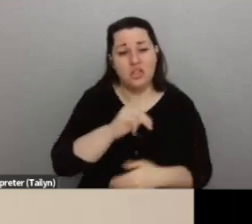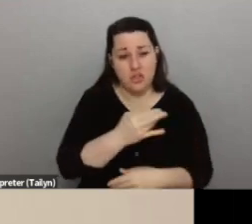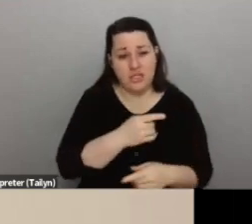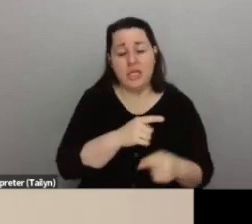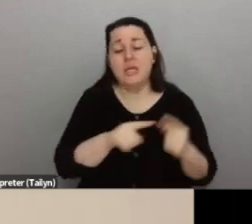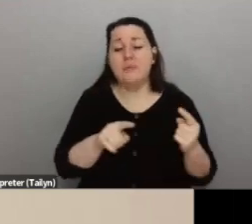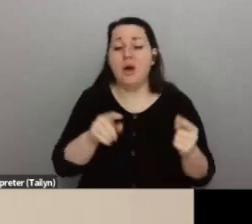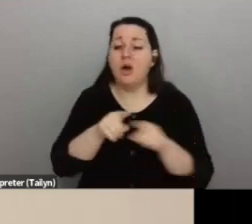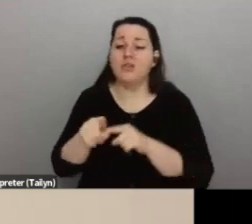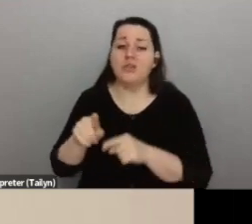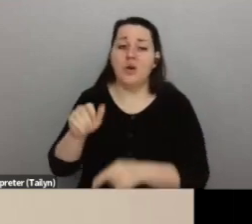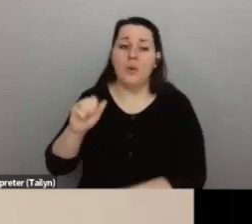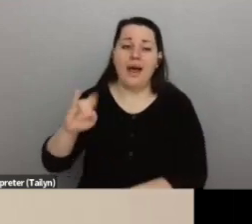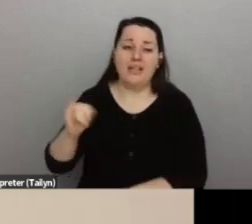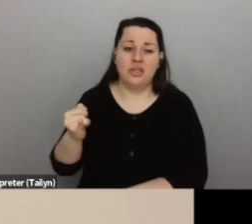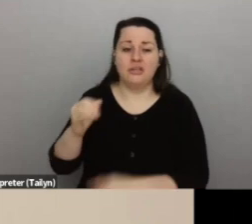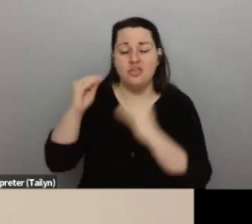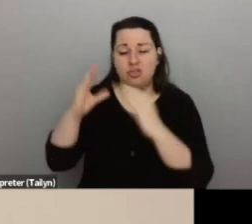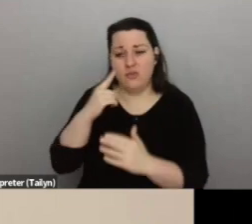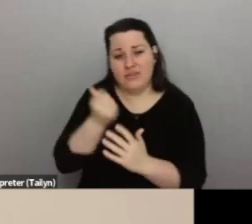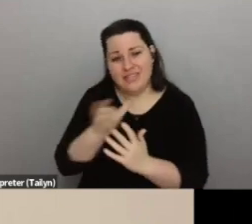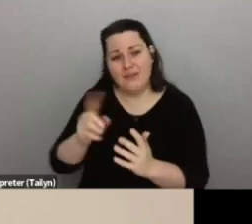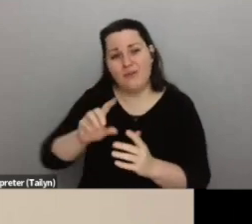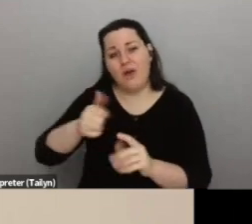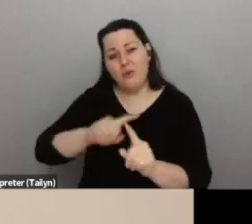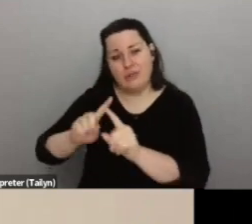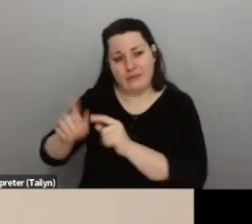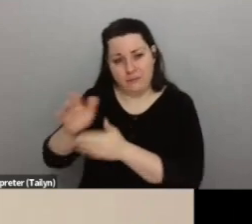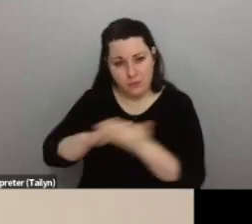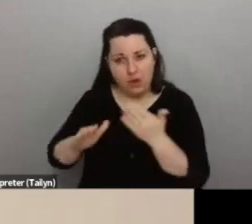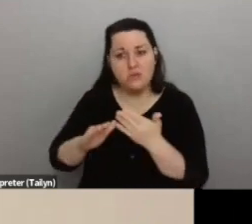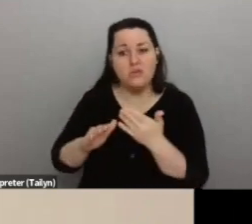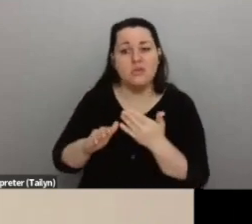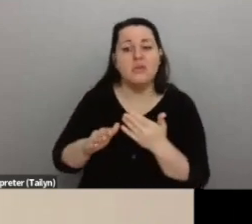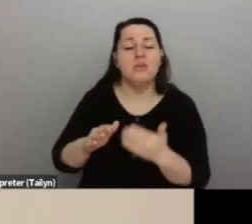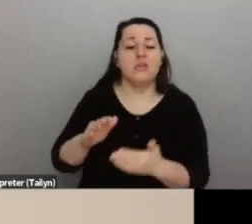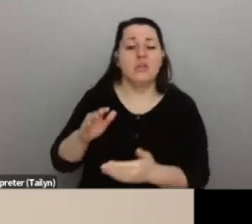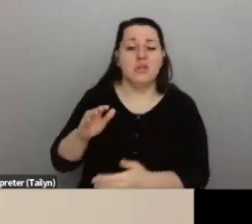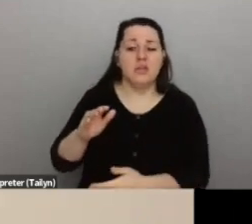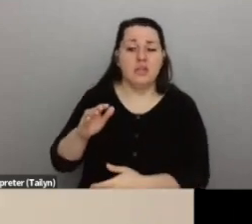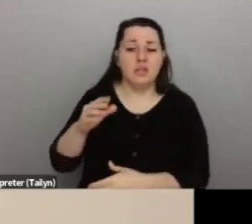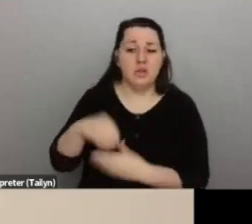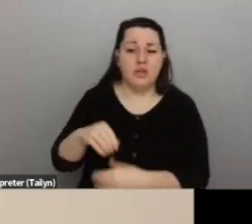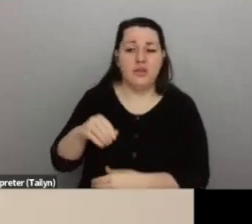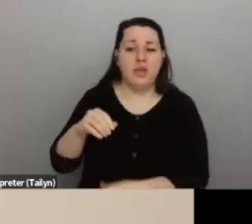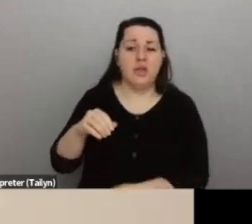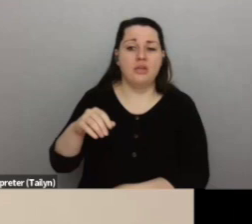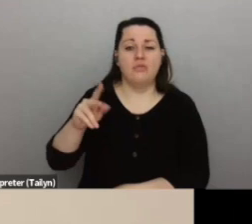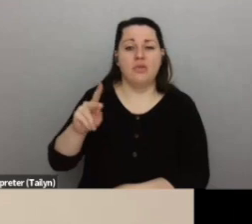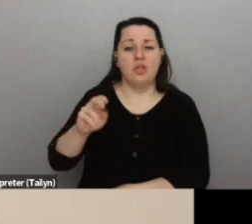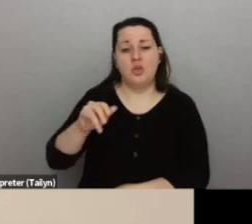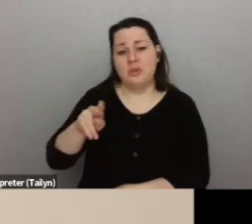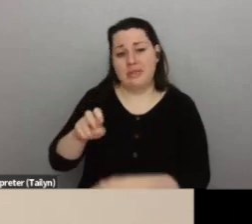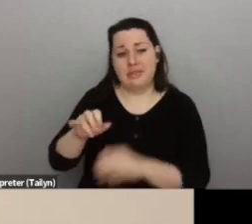adjunct instructor at several other colleges, including the CUNY system. So